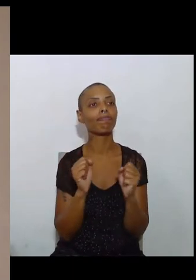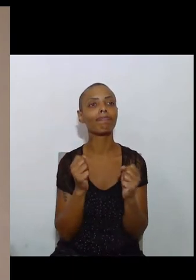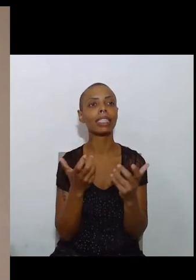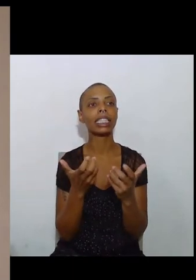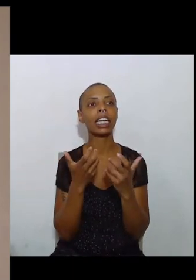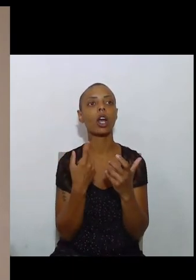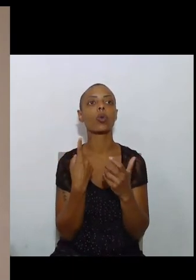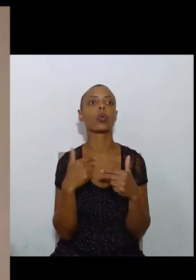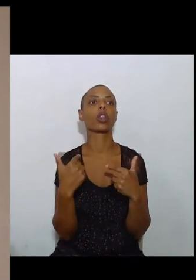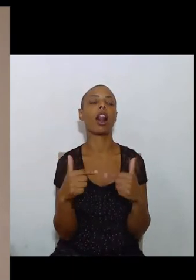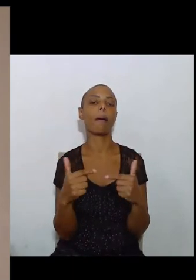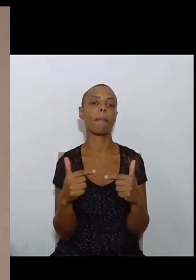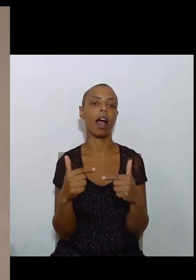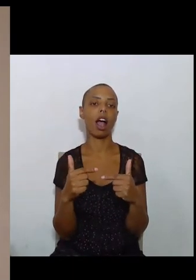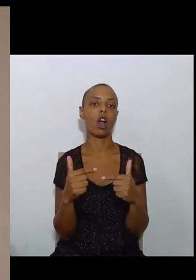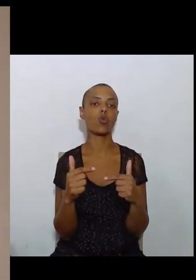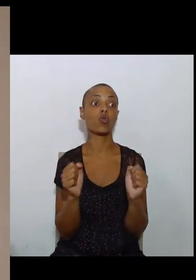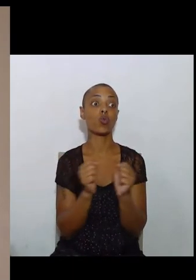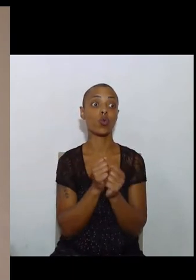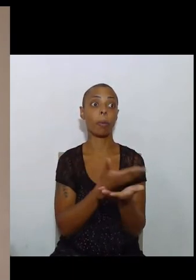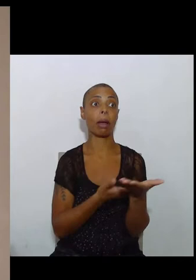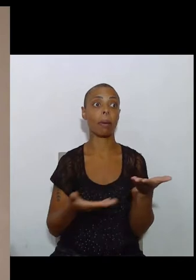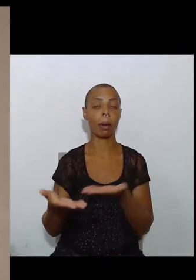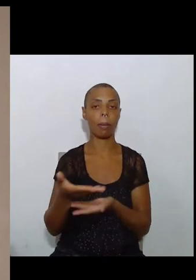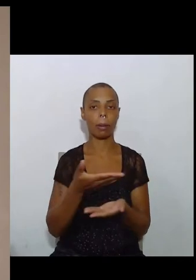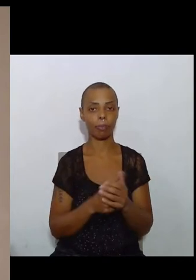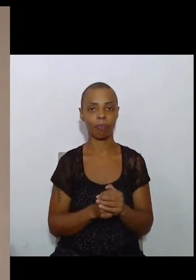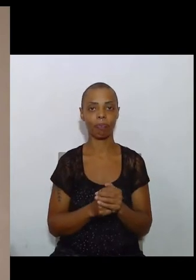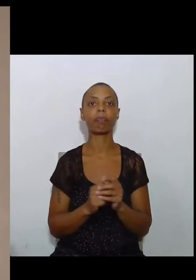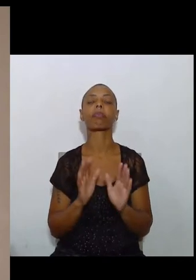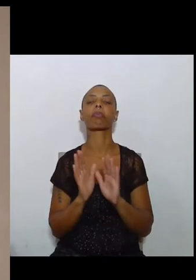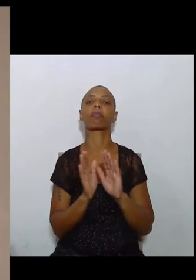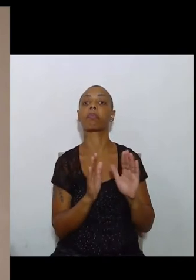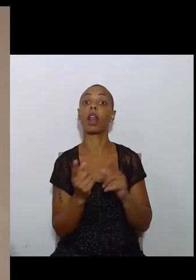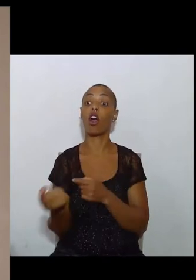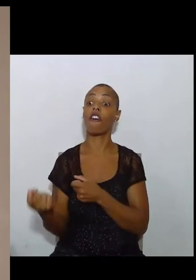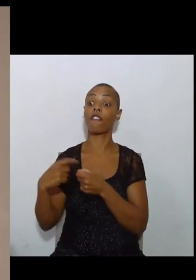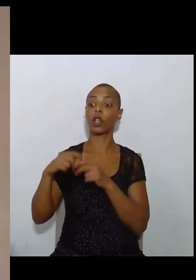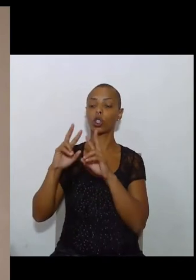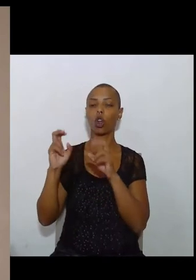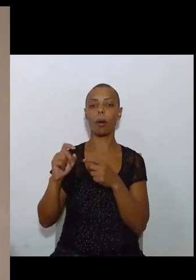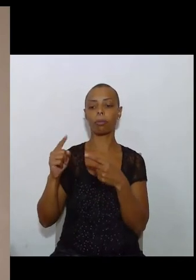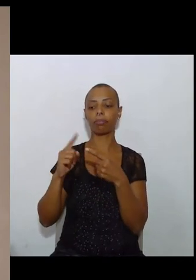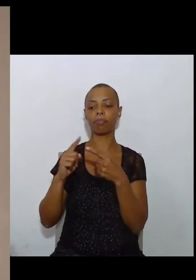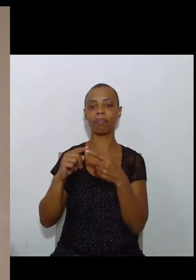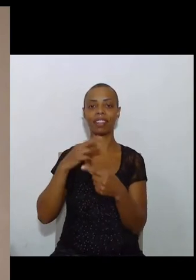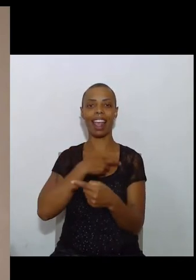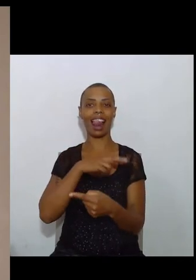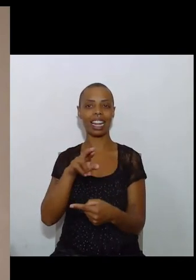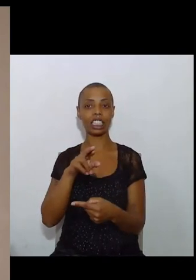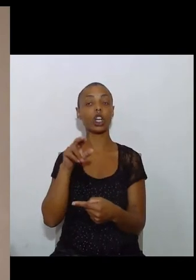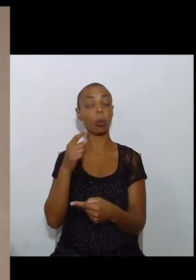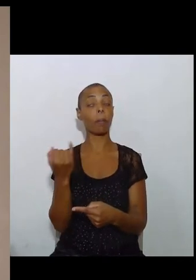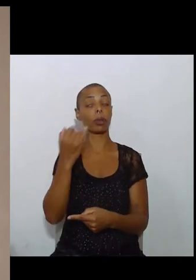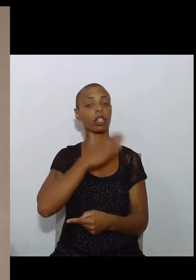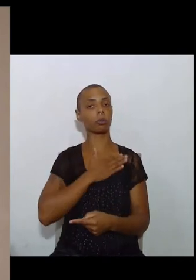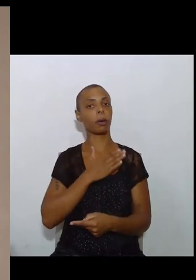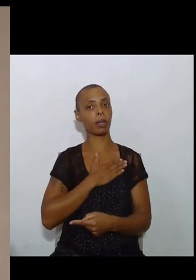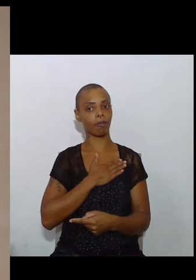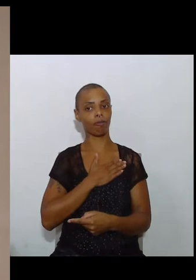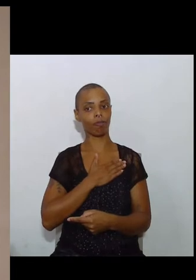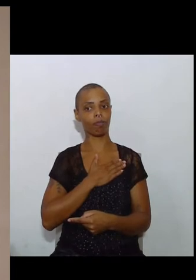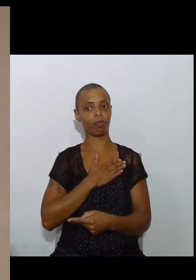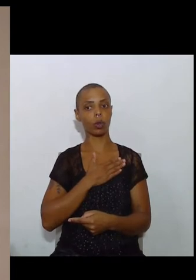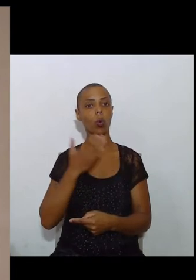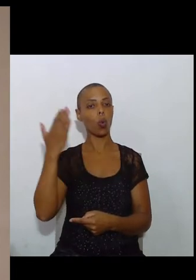you and of course I would love to collaborate with you now about religion well that's very